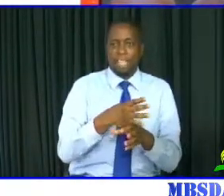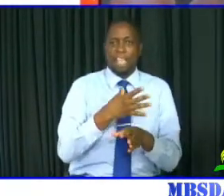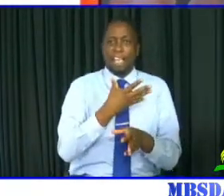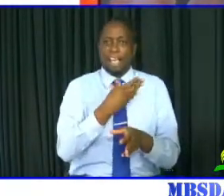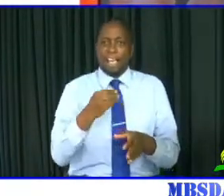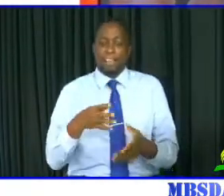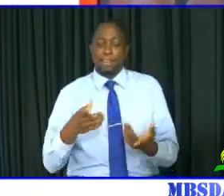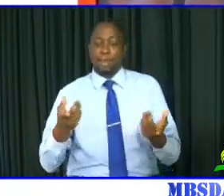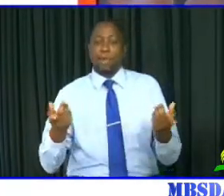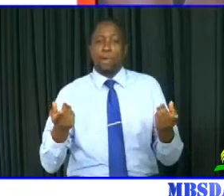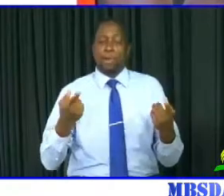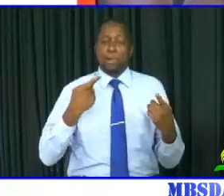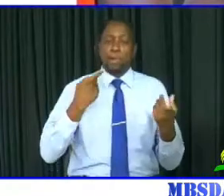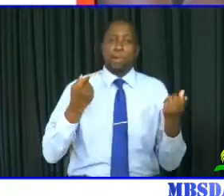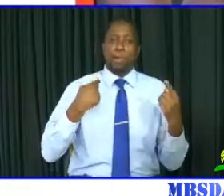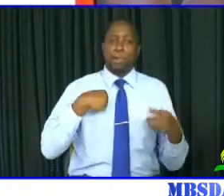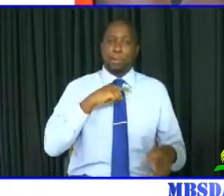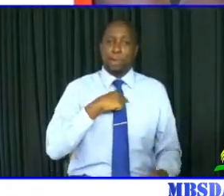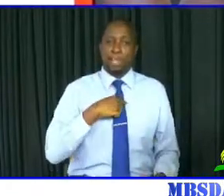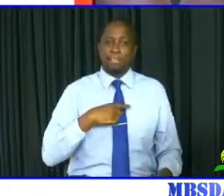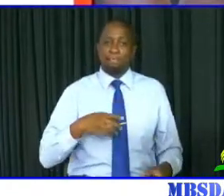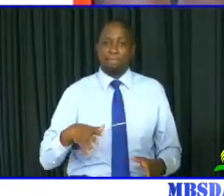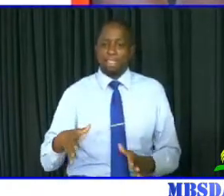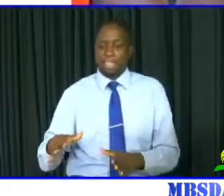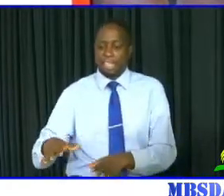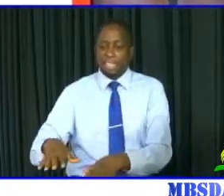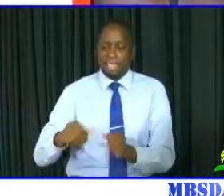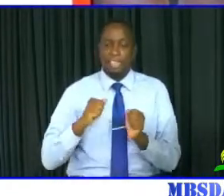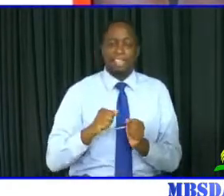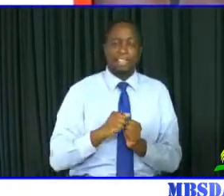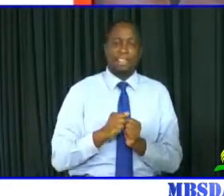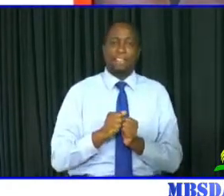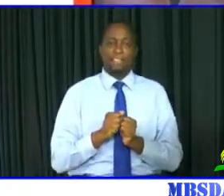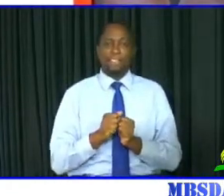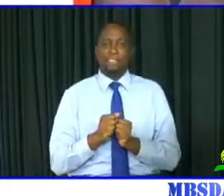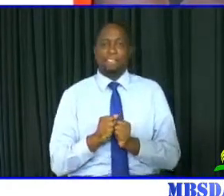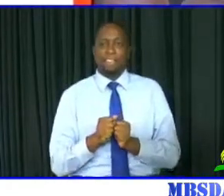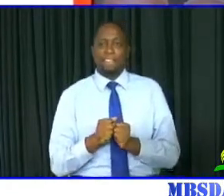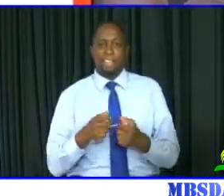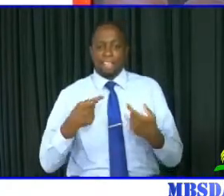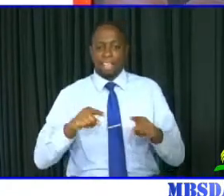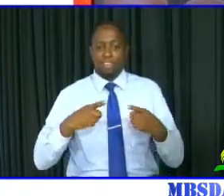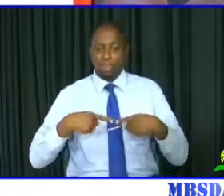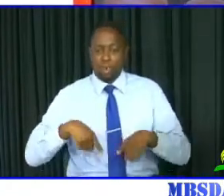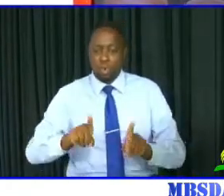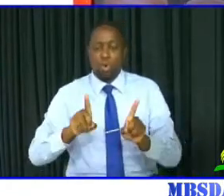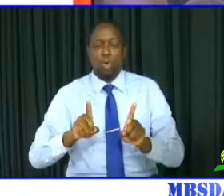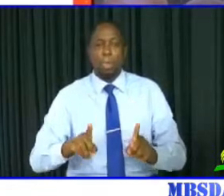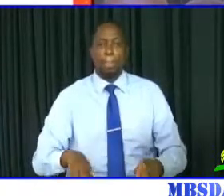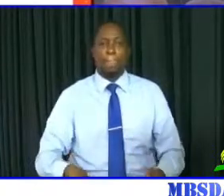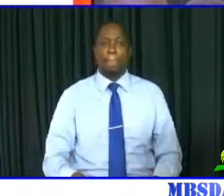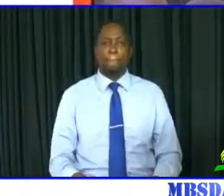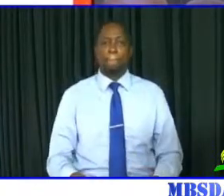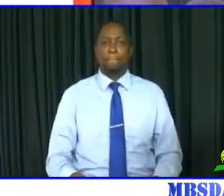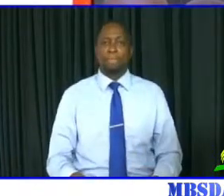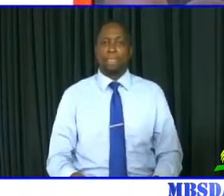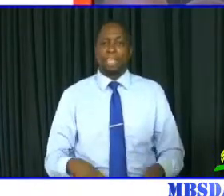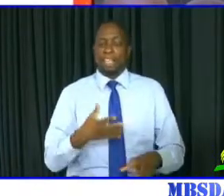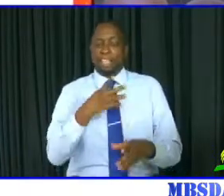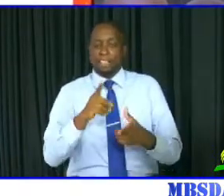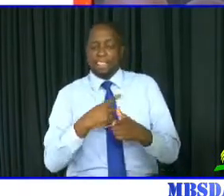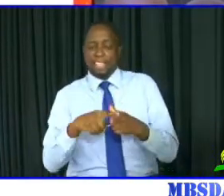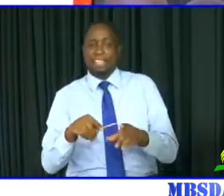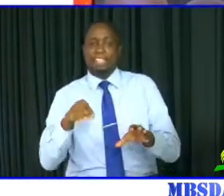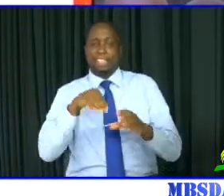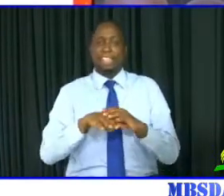Savannah Lamar, the conductor said to the driver, "Driver, make sure you have enough gas." Along the way, my beloved brothers and